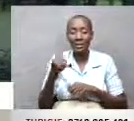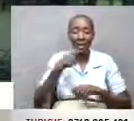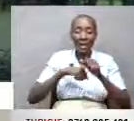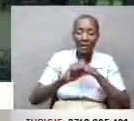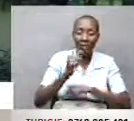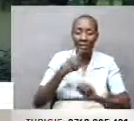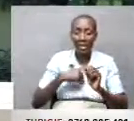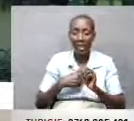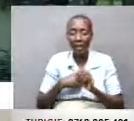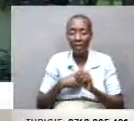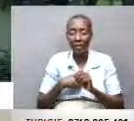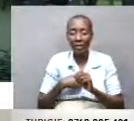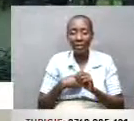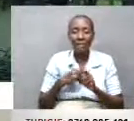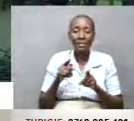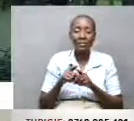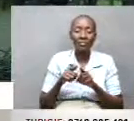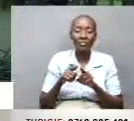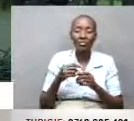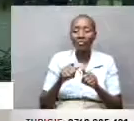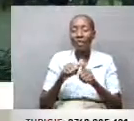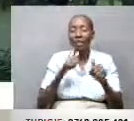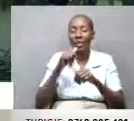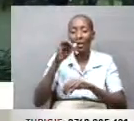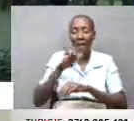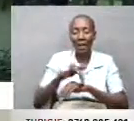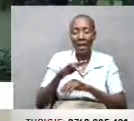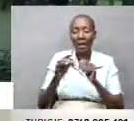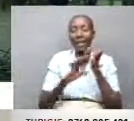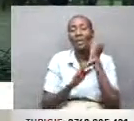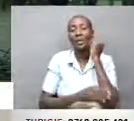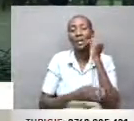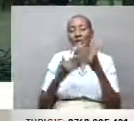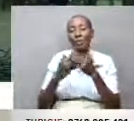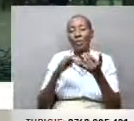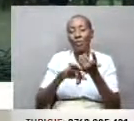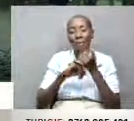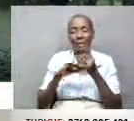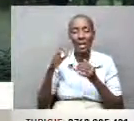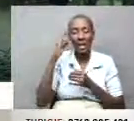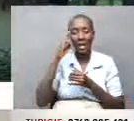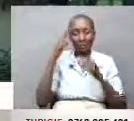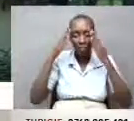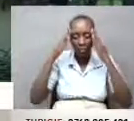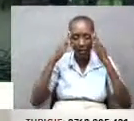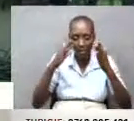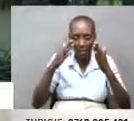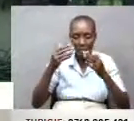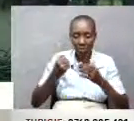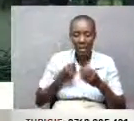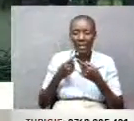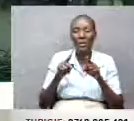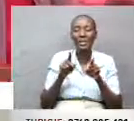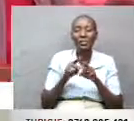would lead to early pregnancy before they are married. And this is why we are zeroing in on the girls, although we have other activities that we do with a boy